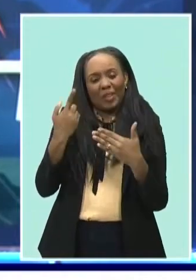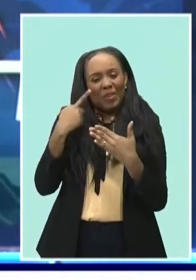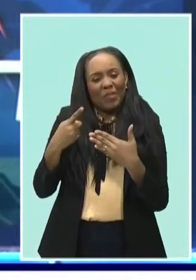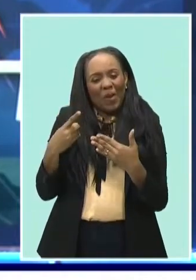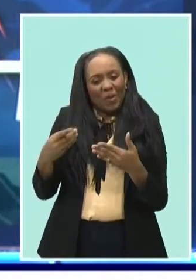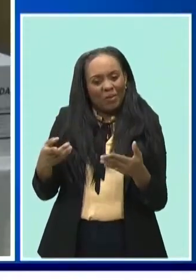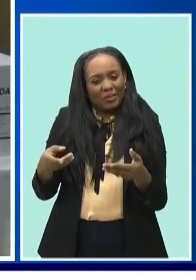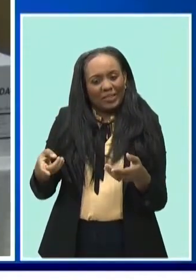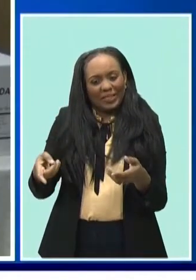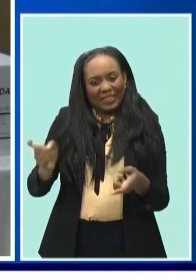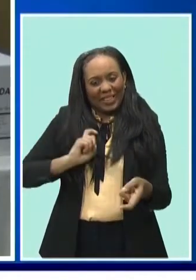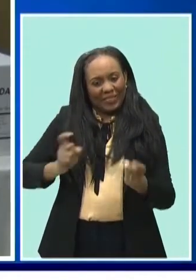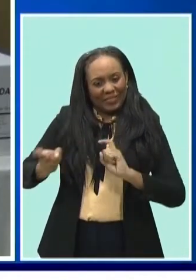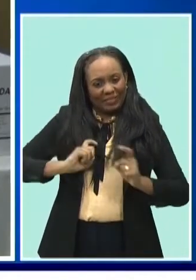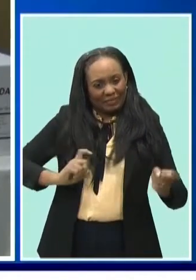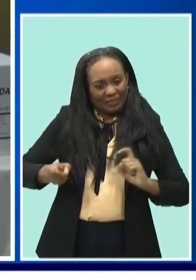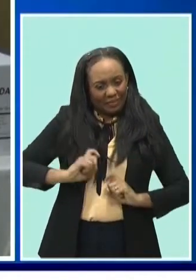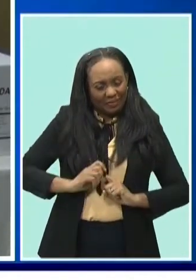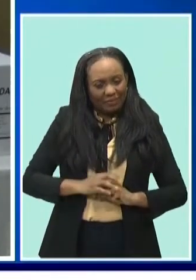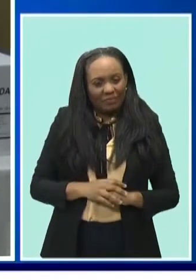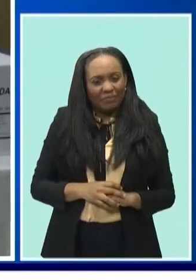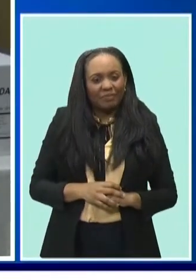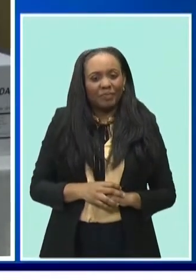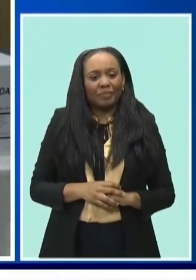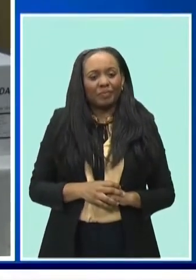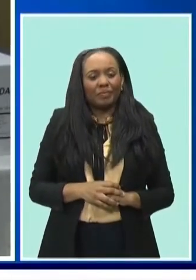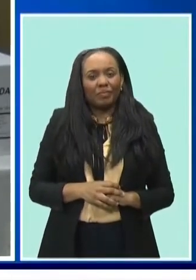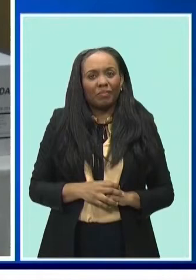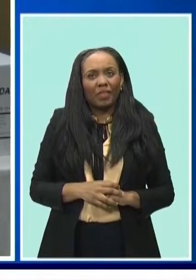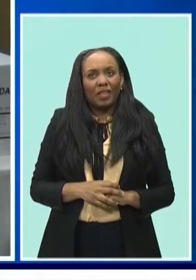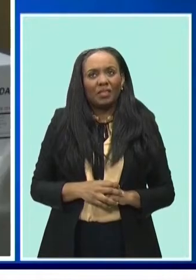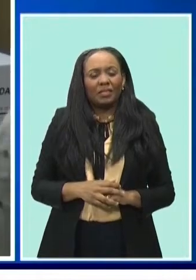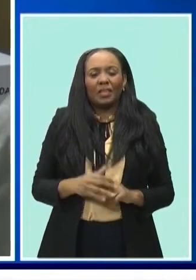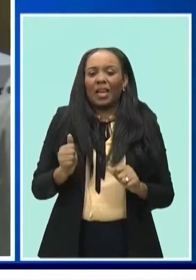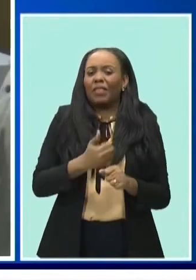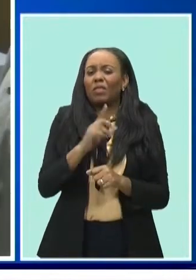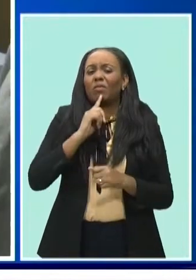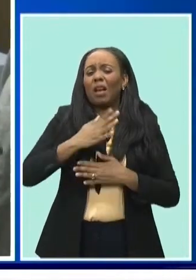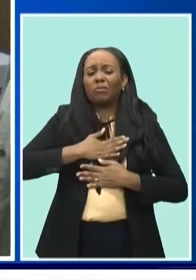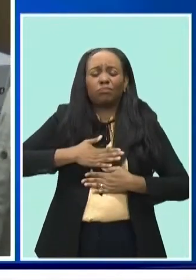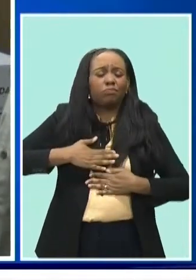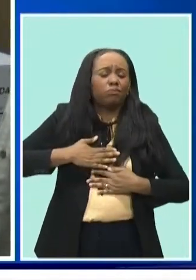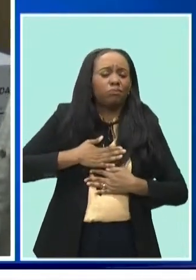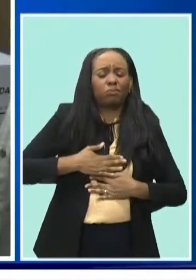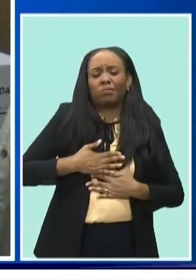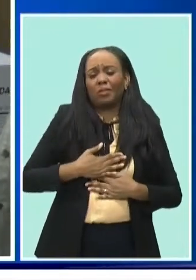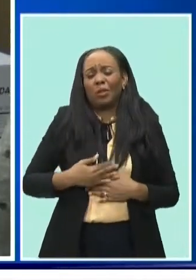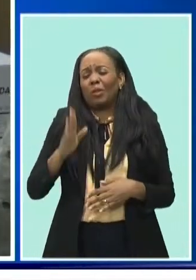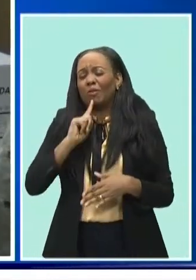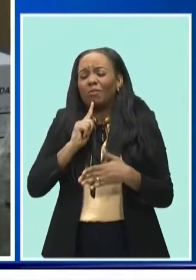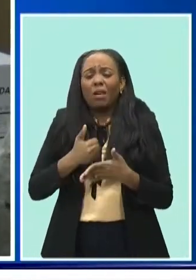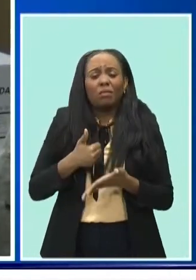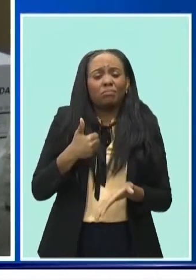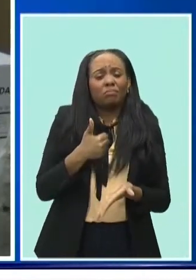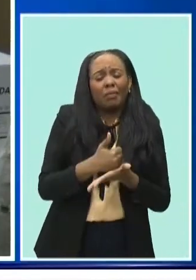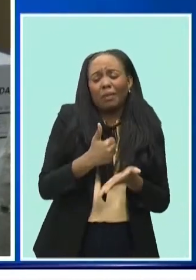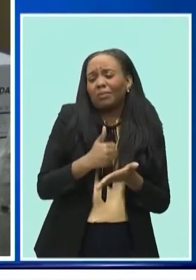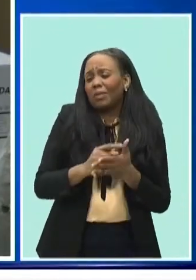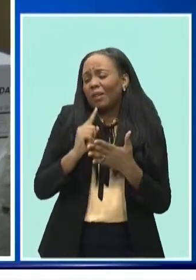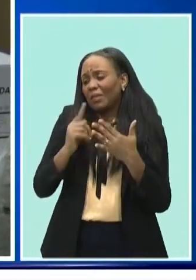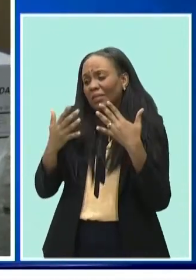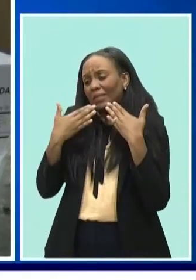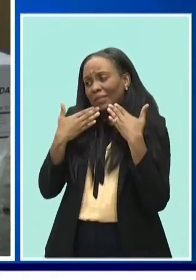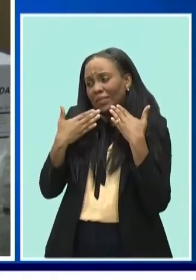donation. The donation that is given is greatly appreciated, and it will go a long way in assisting us. And we do